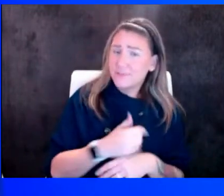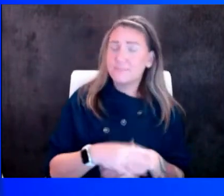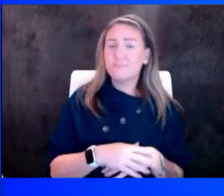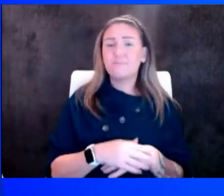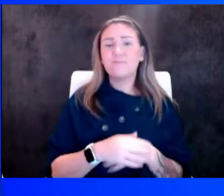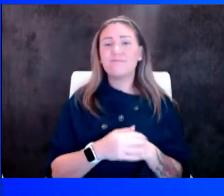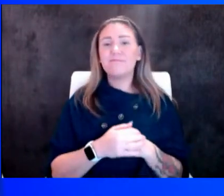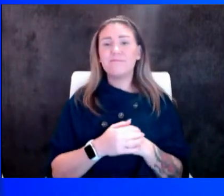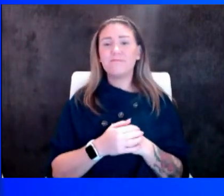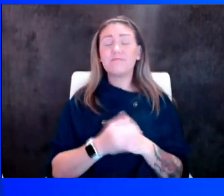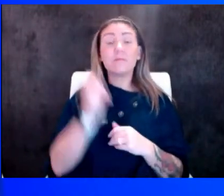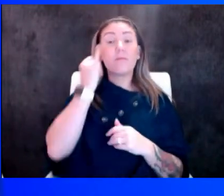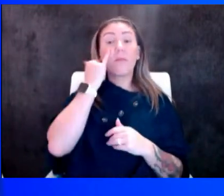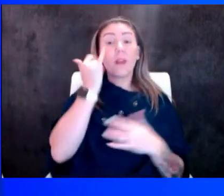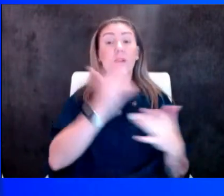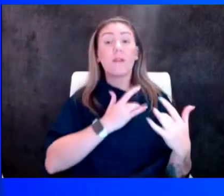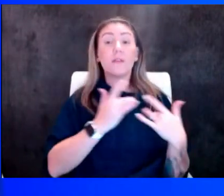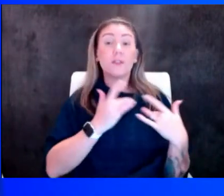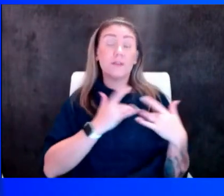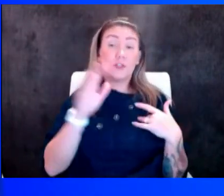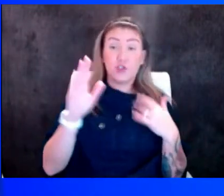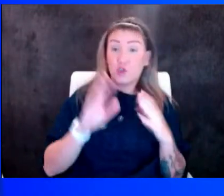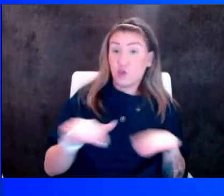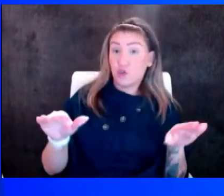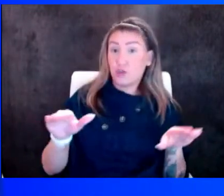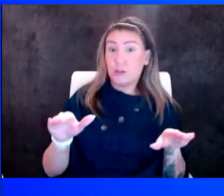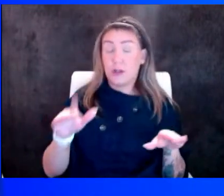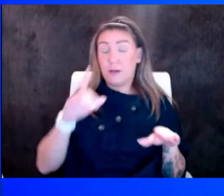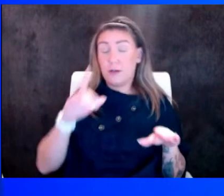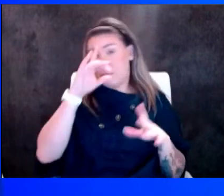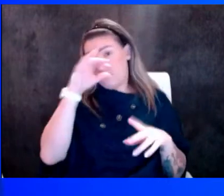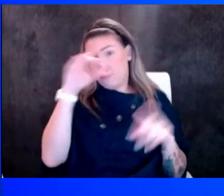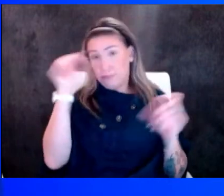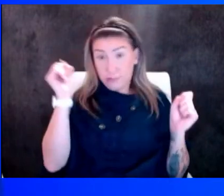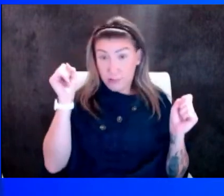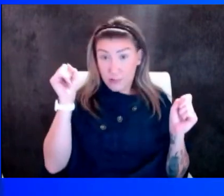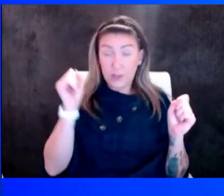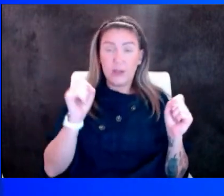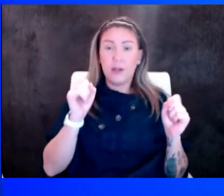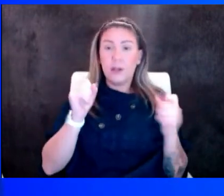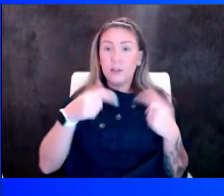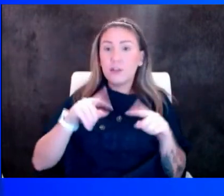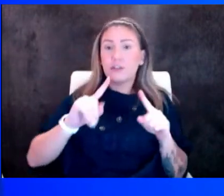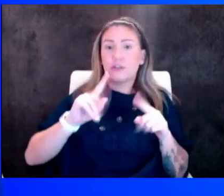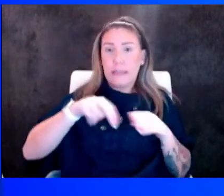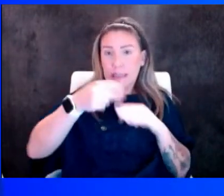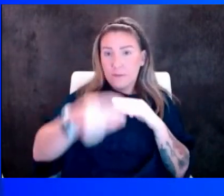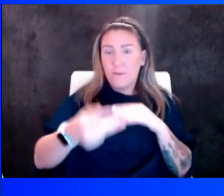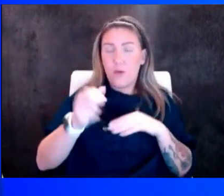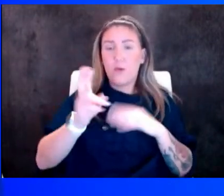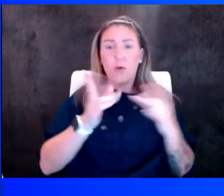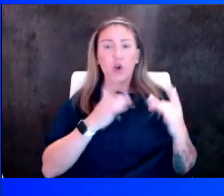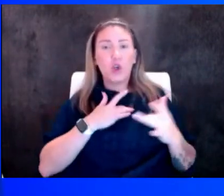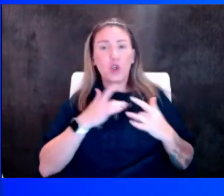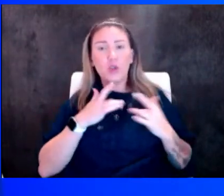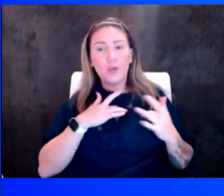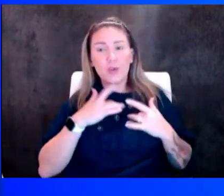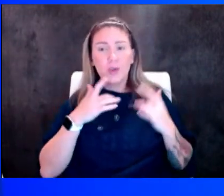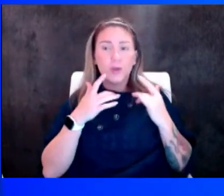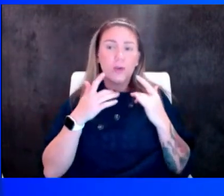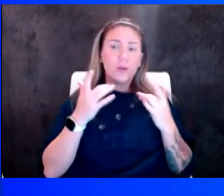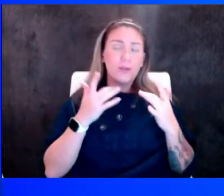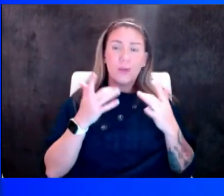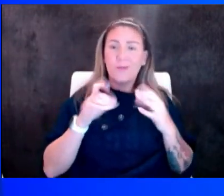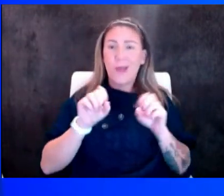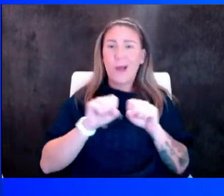you're concerned that your child lost consciousness with the fall, I think that's an important thing. Or if you're concerned there's a broken